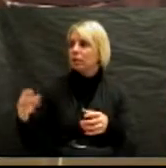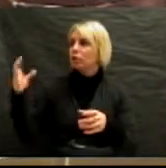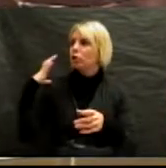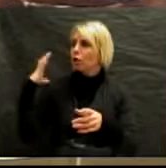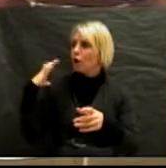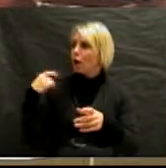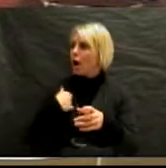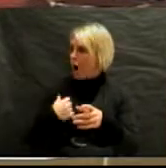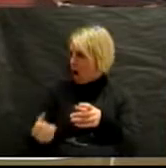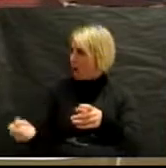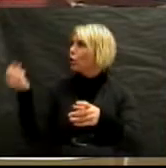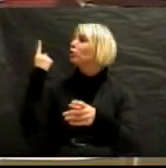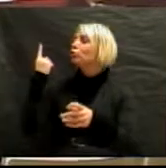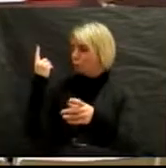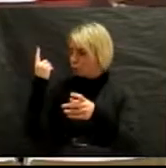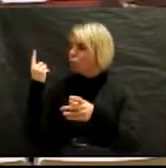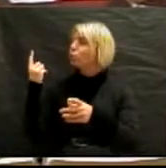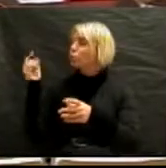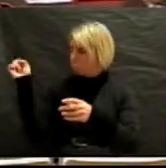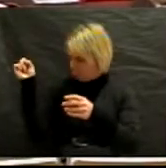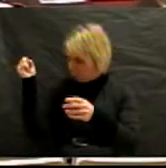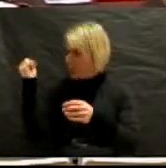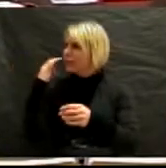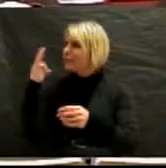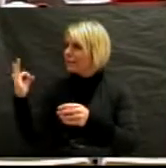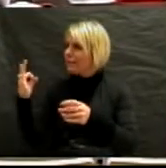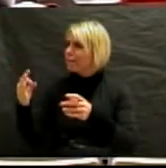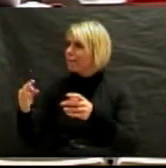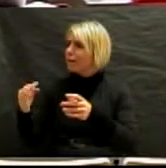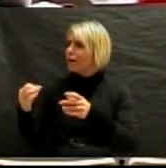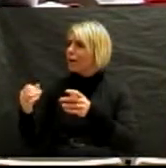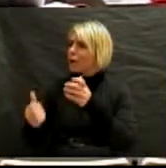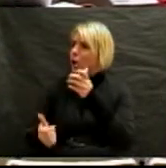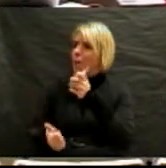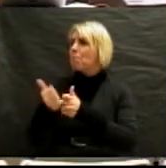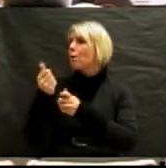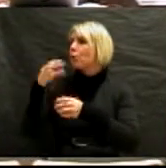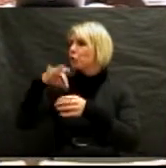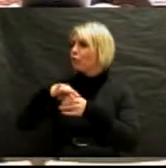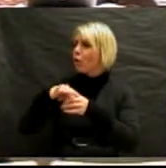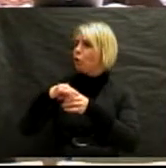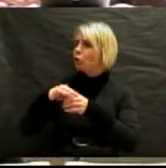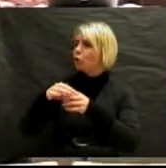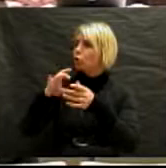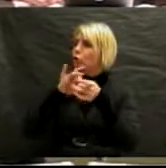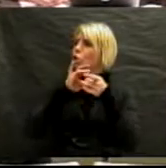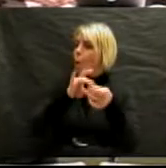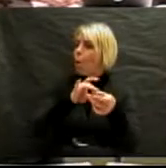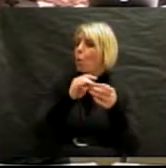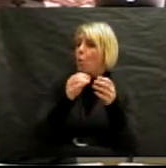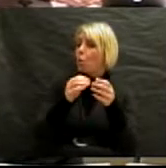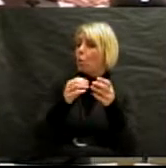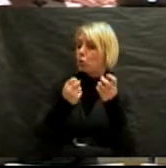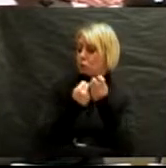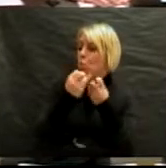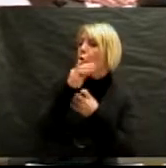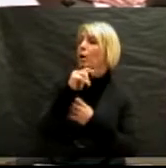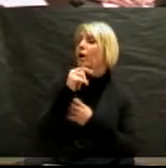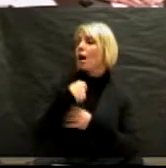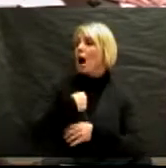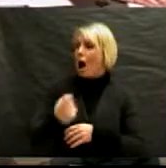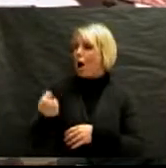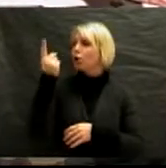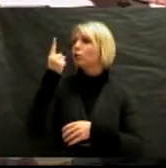vote to go with it, I understand the dynamics of that. And not to make this